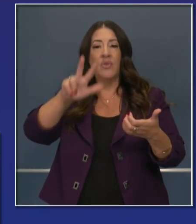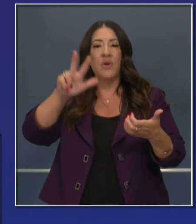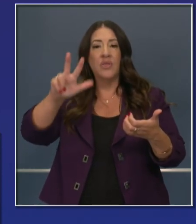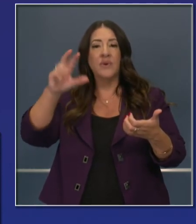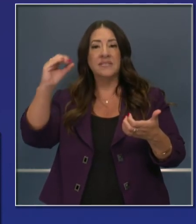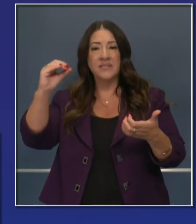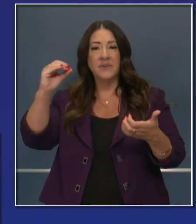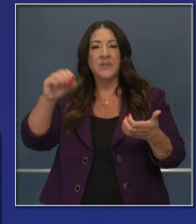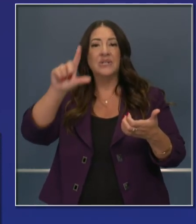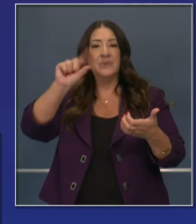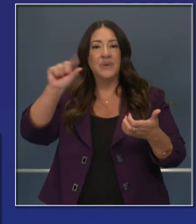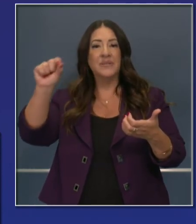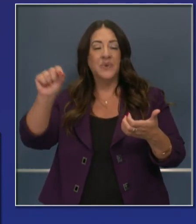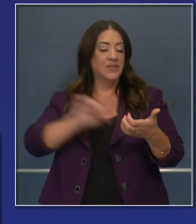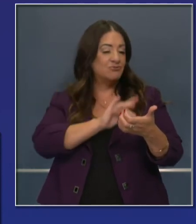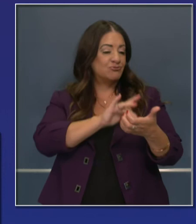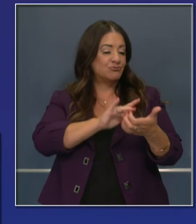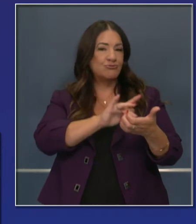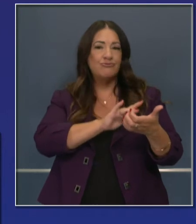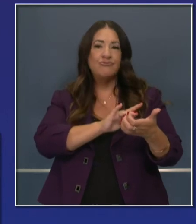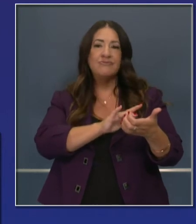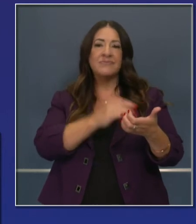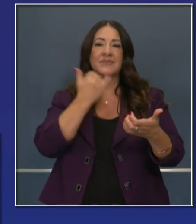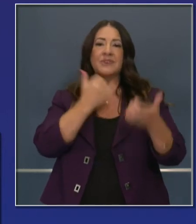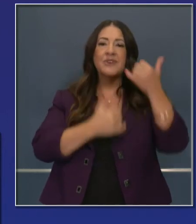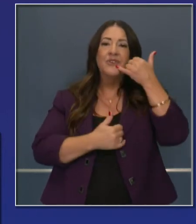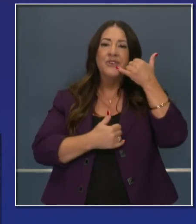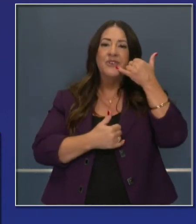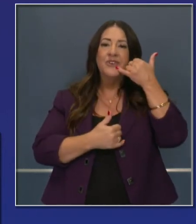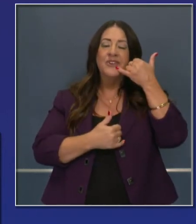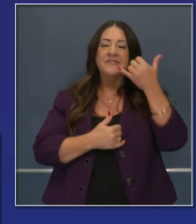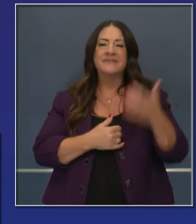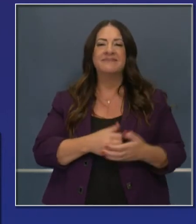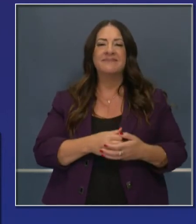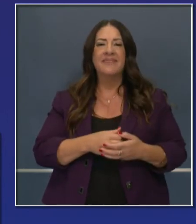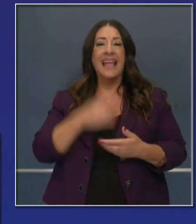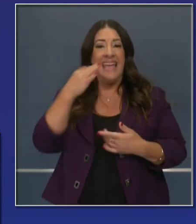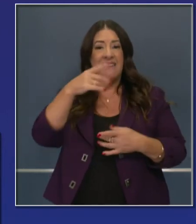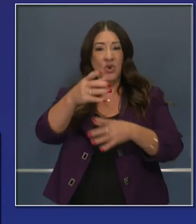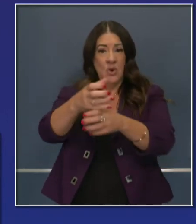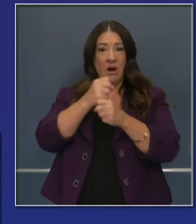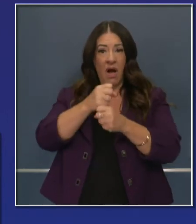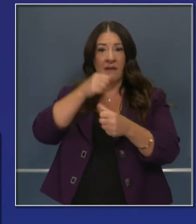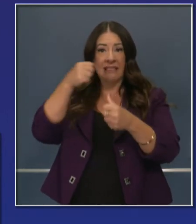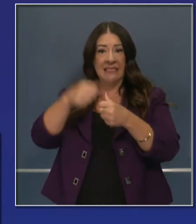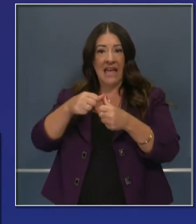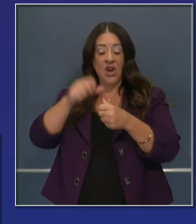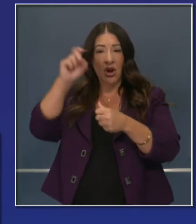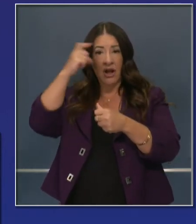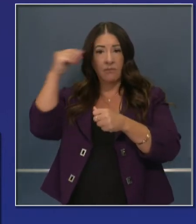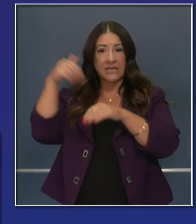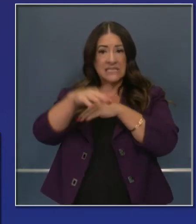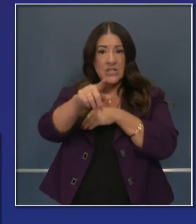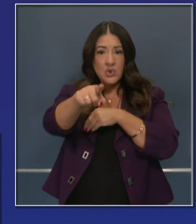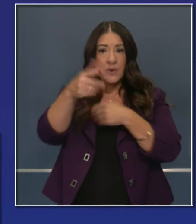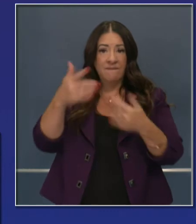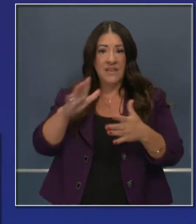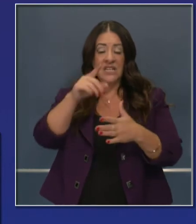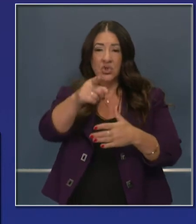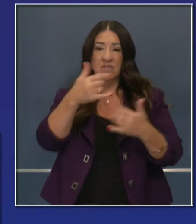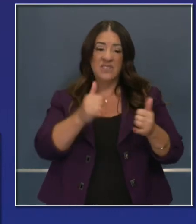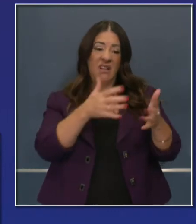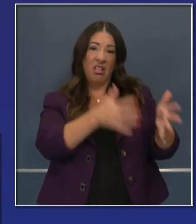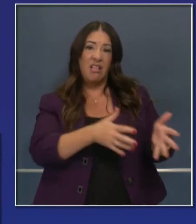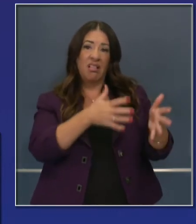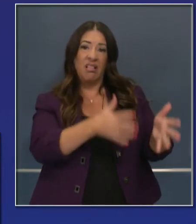844-330-2020. And otherwise, if you have it, it's been mailed to you and it's sitting there on your kitchen counter, maybe you can